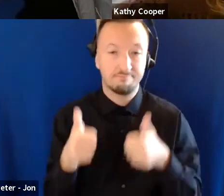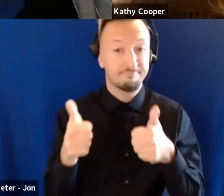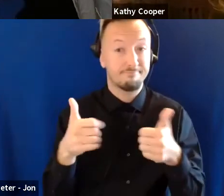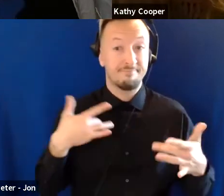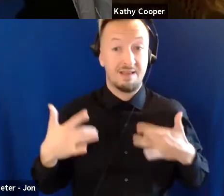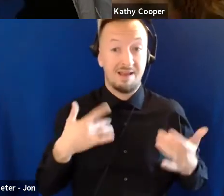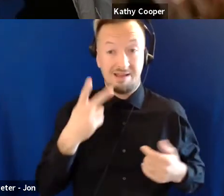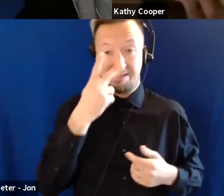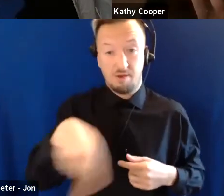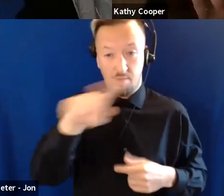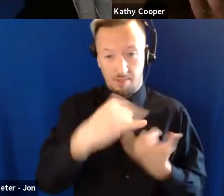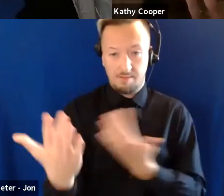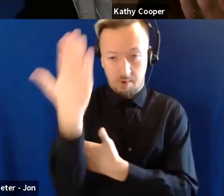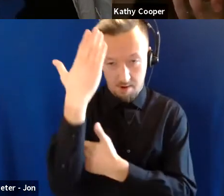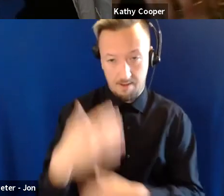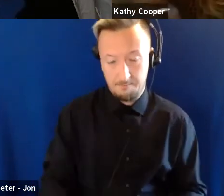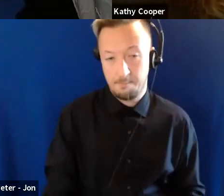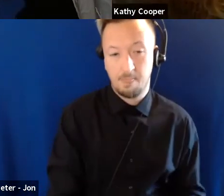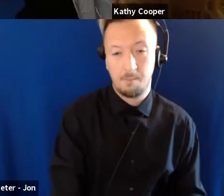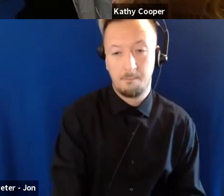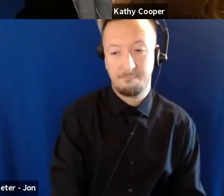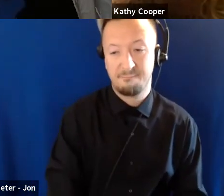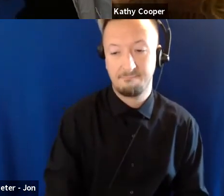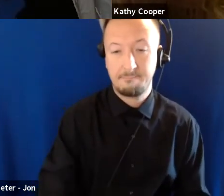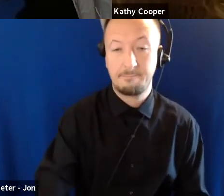excited to see you all this morning.